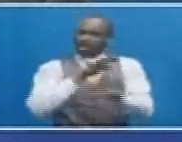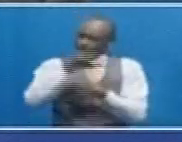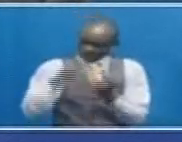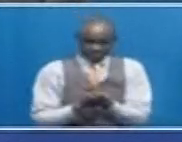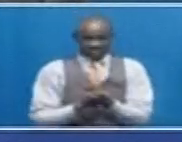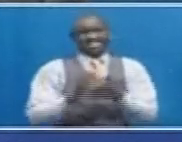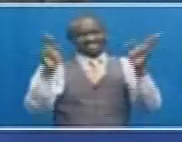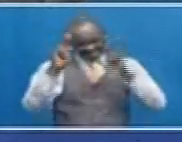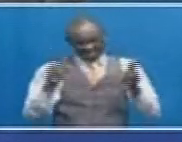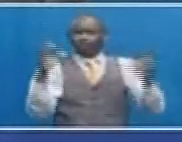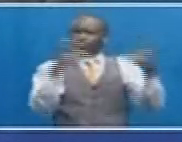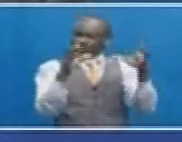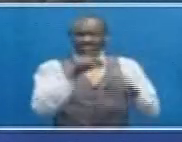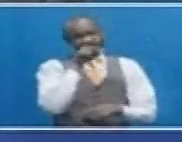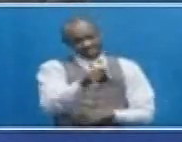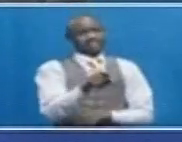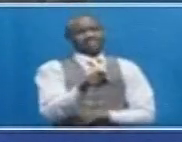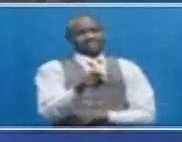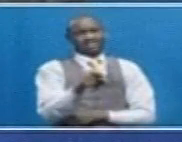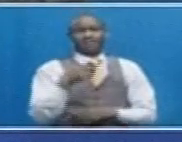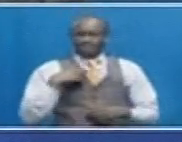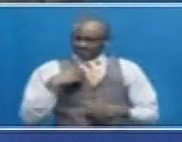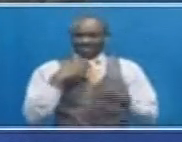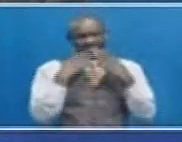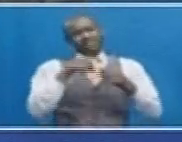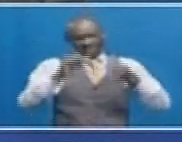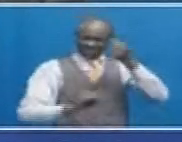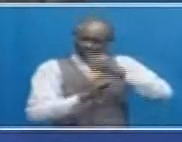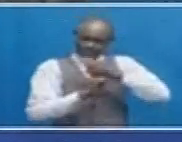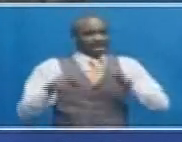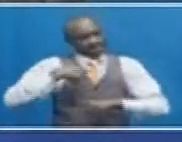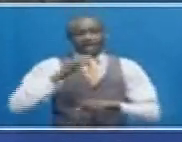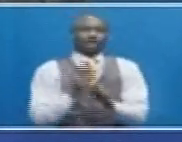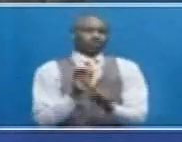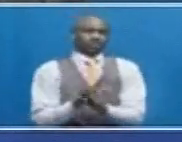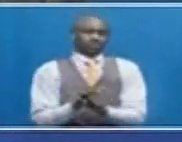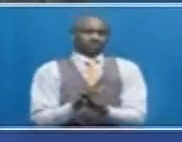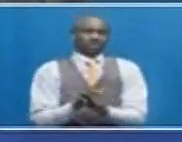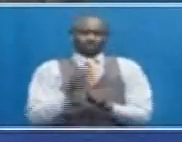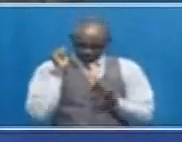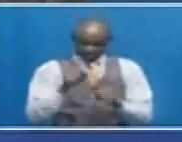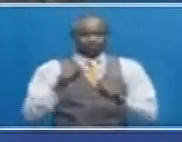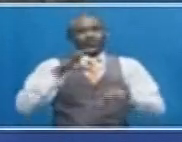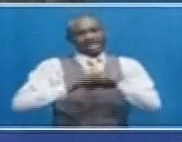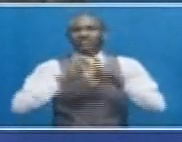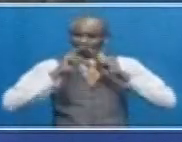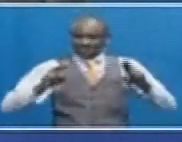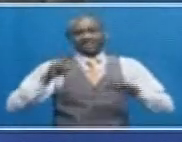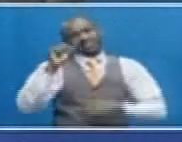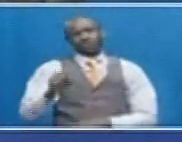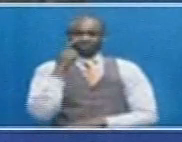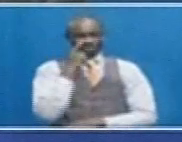The international community in the region has been so supportive of us to reach peace in South